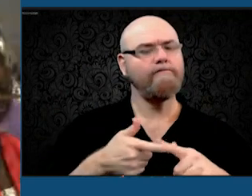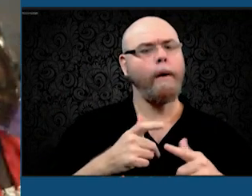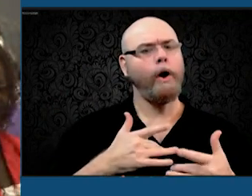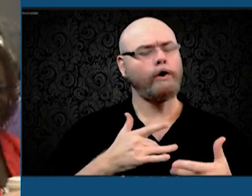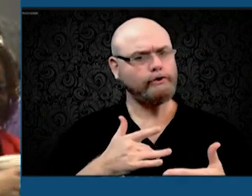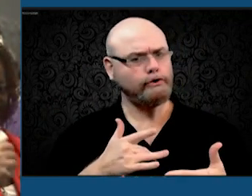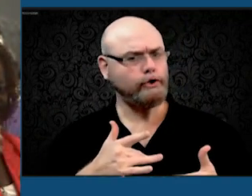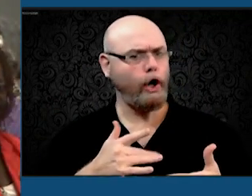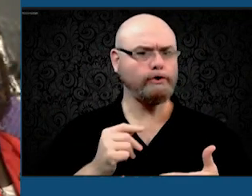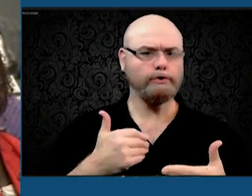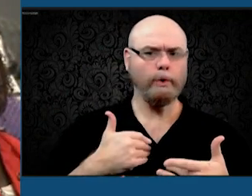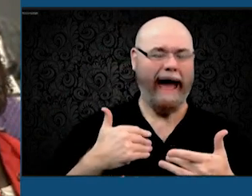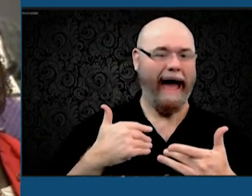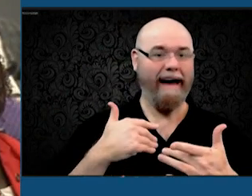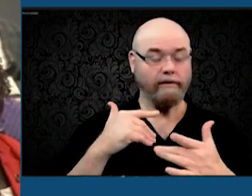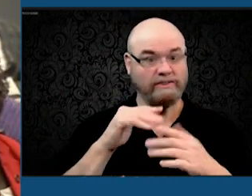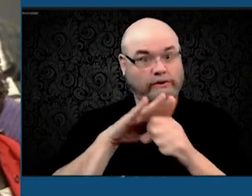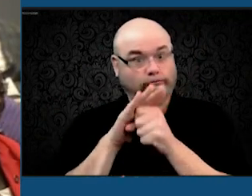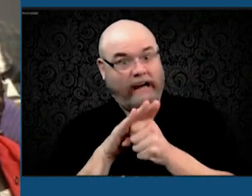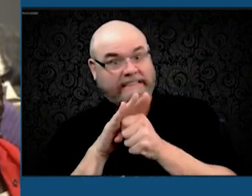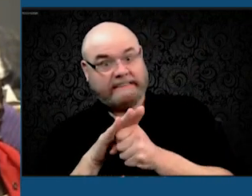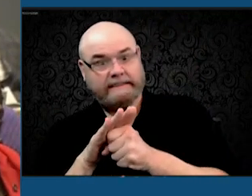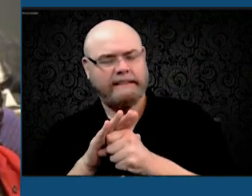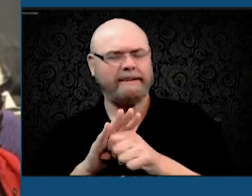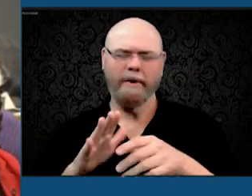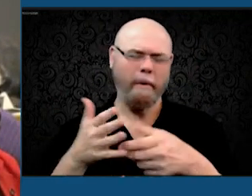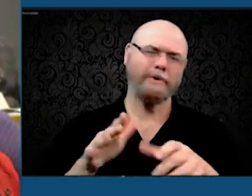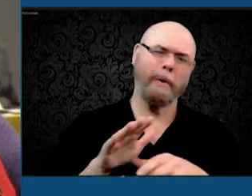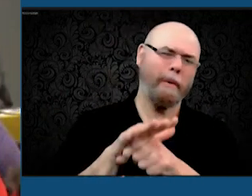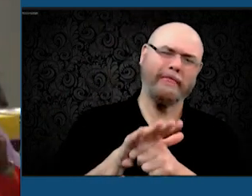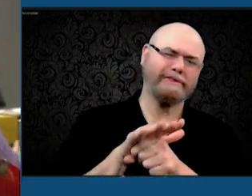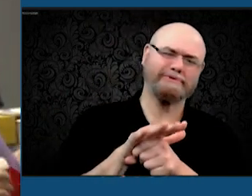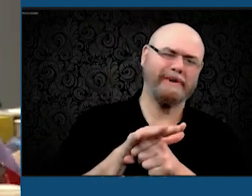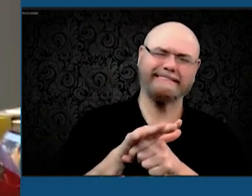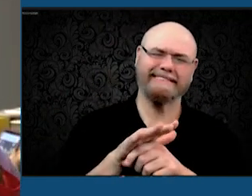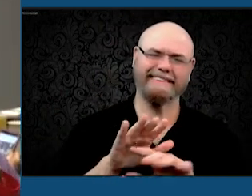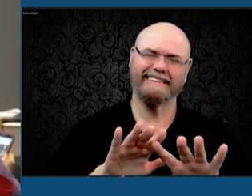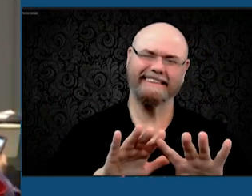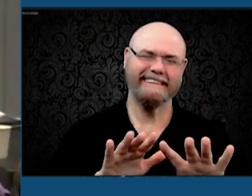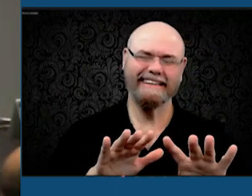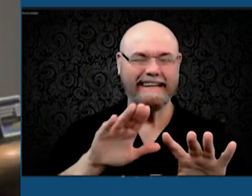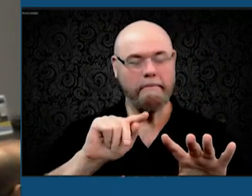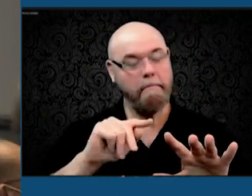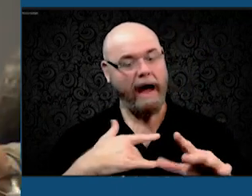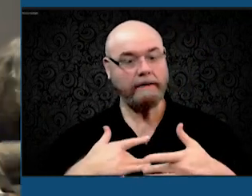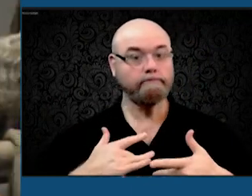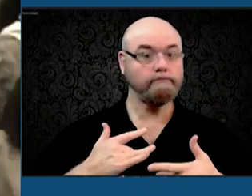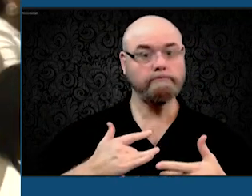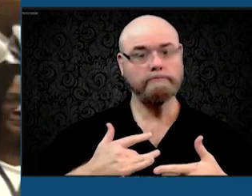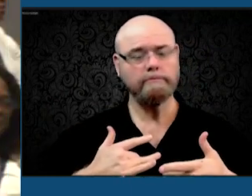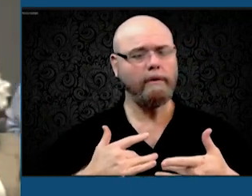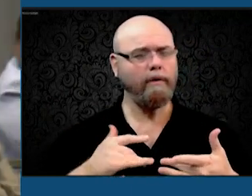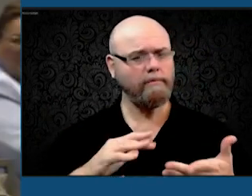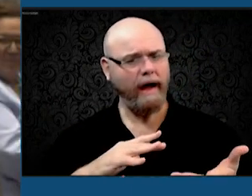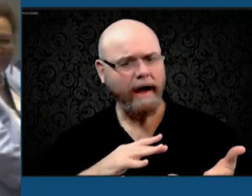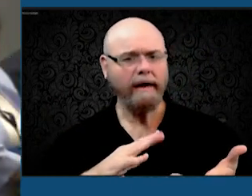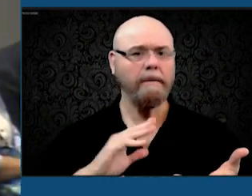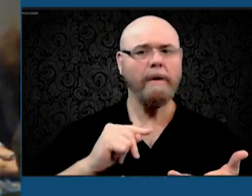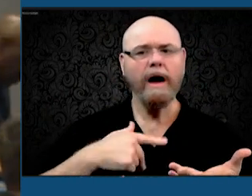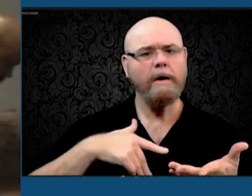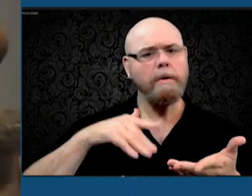chronic and toxic stress. We want to avoid the chronic and toxic stress for sure. But moderate levels of anxiety